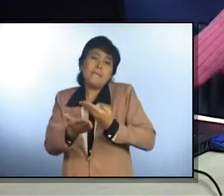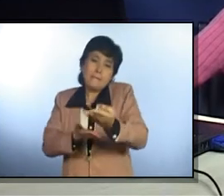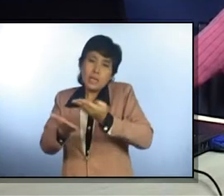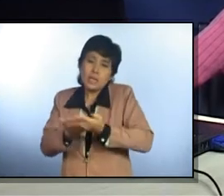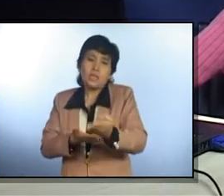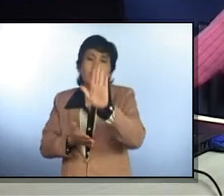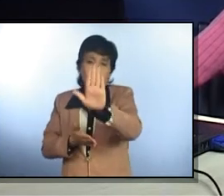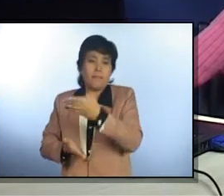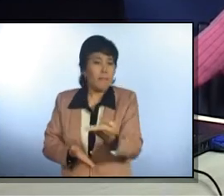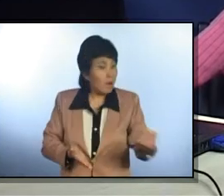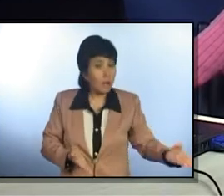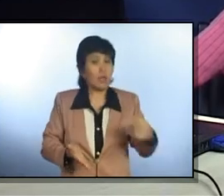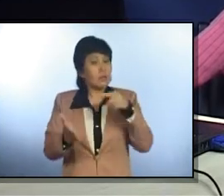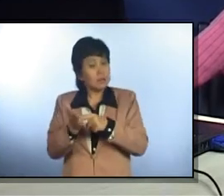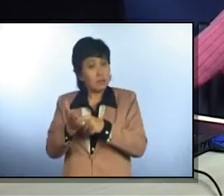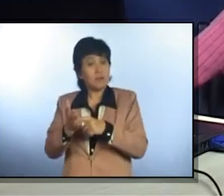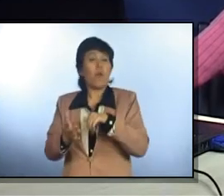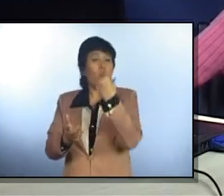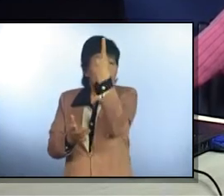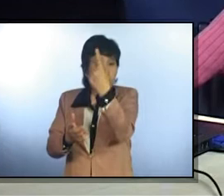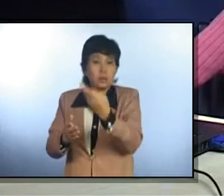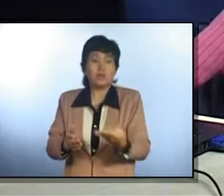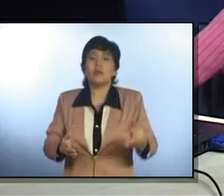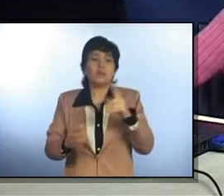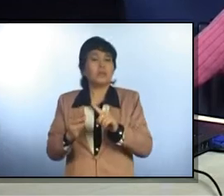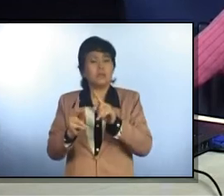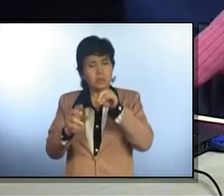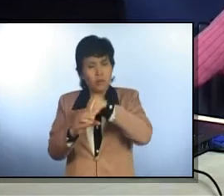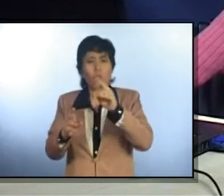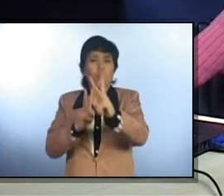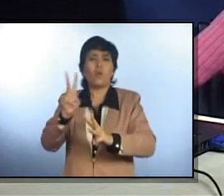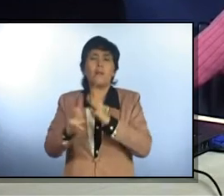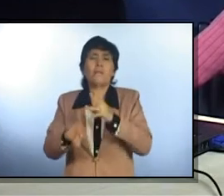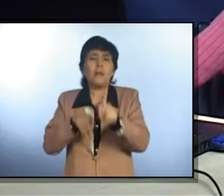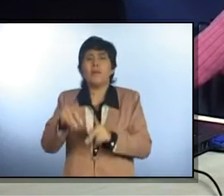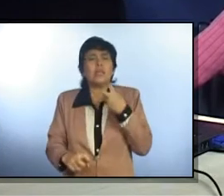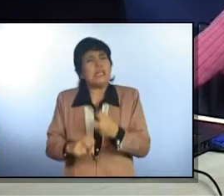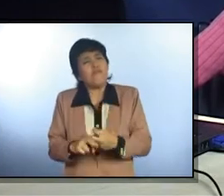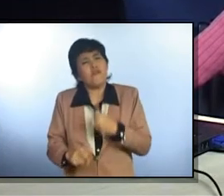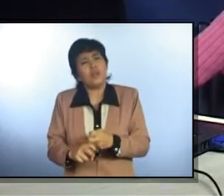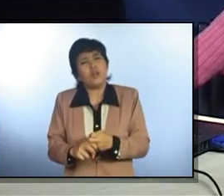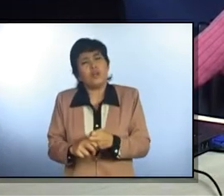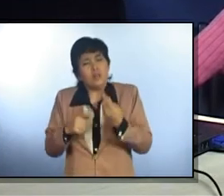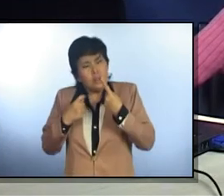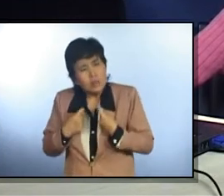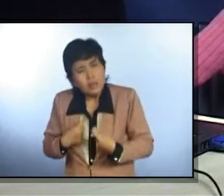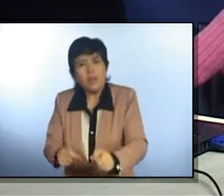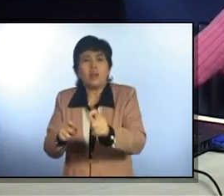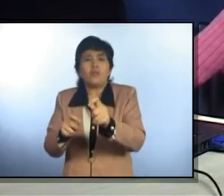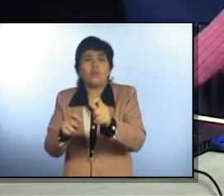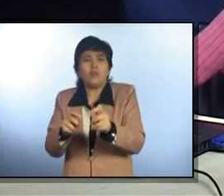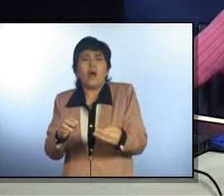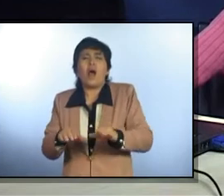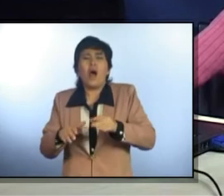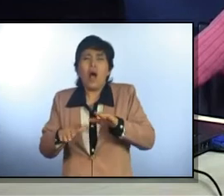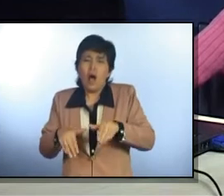product? Now, this is one thing in the advertisement world. Now, people have difficulty trying to grasp what